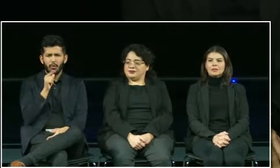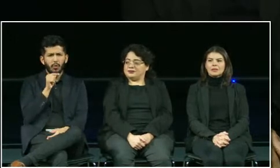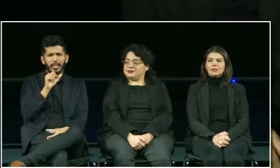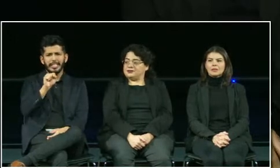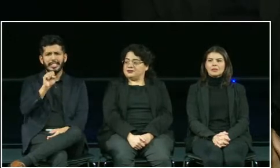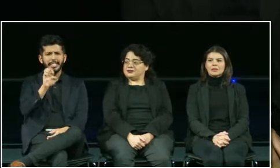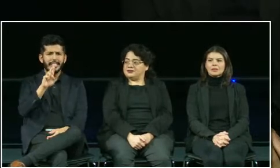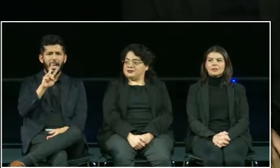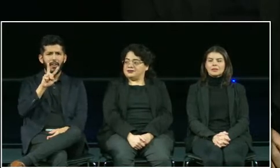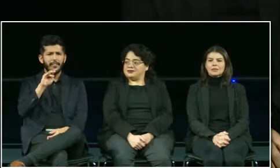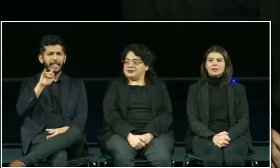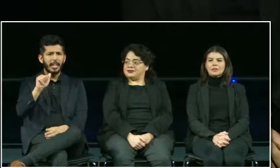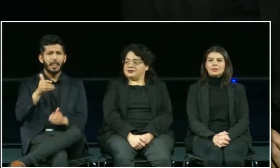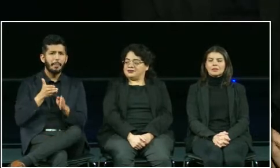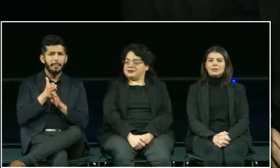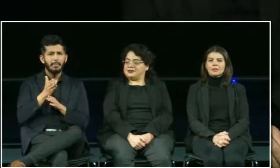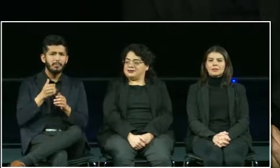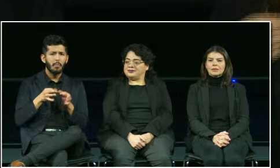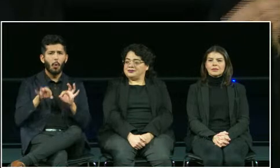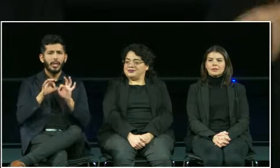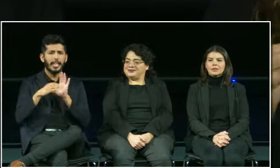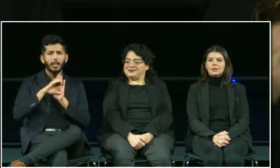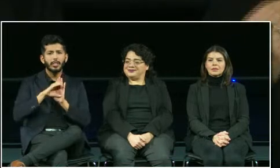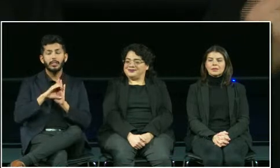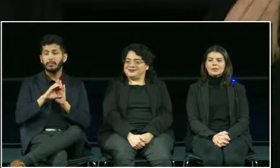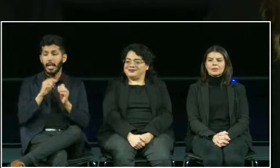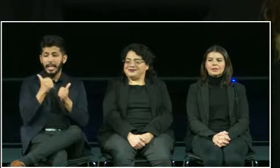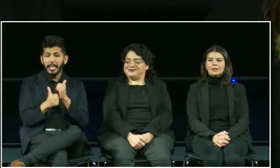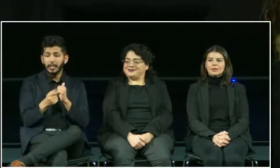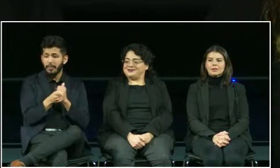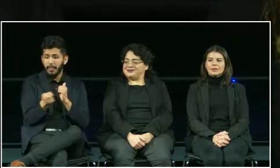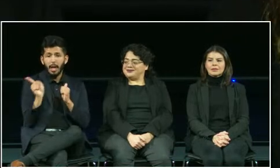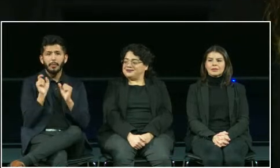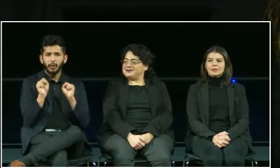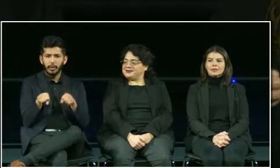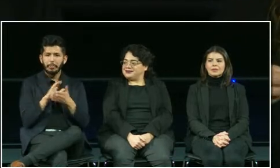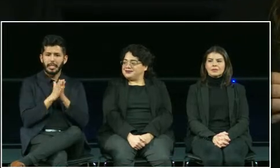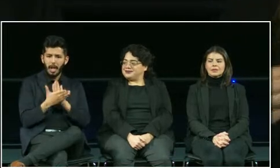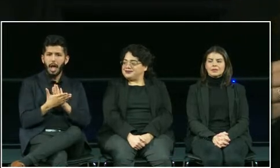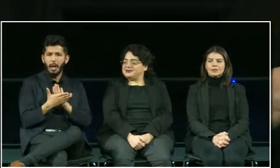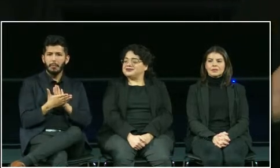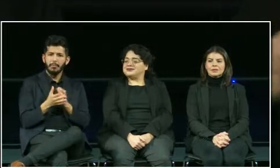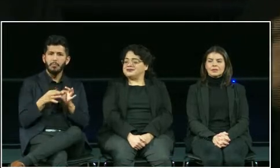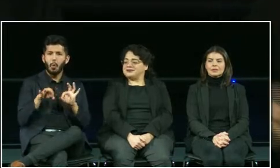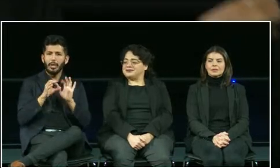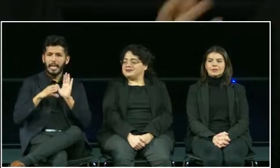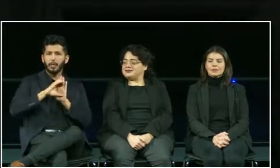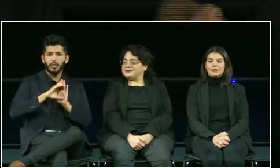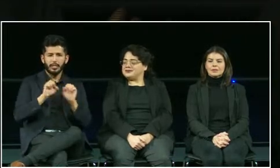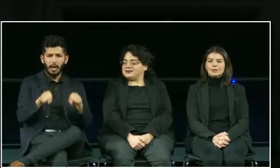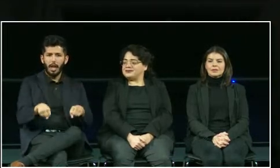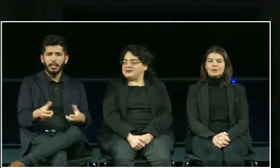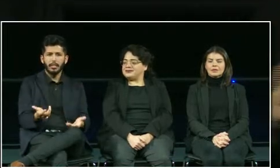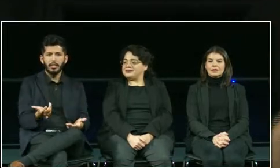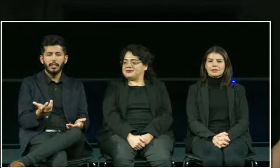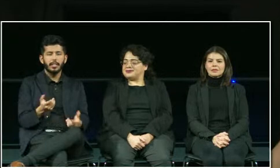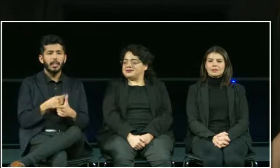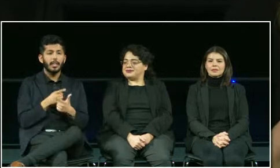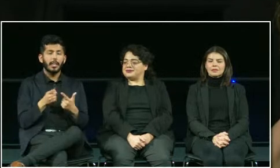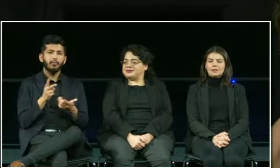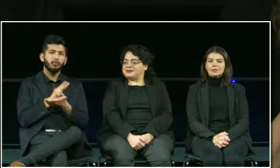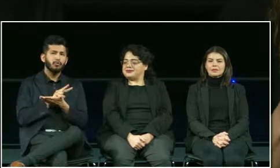Serafina. Every one of them could be Serafina. Then for 2 weeks